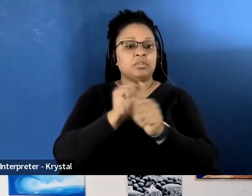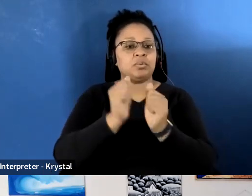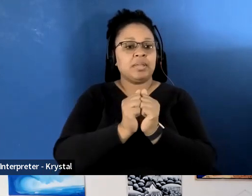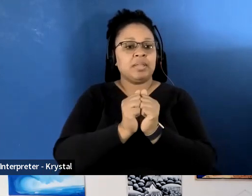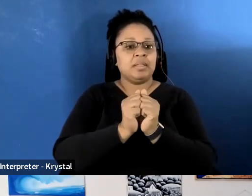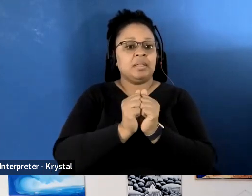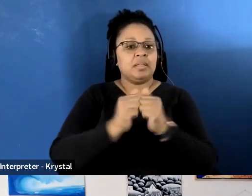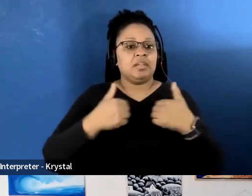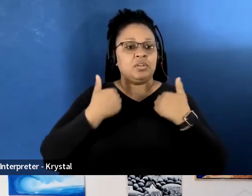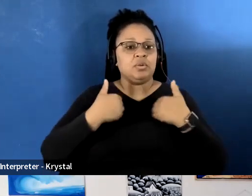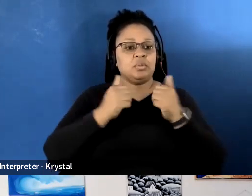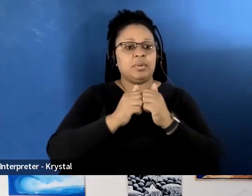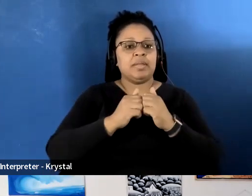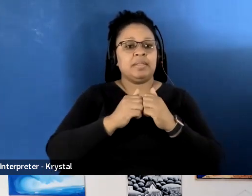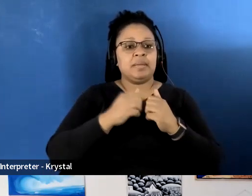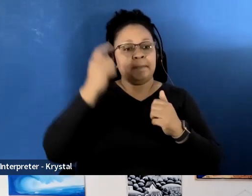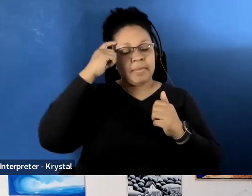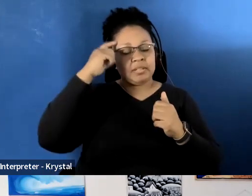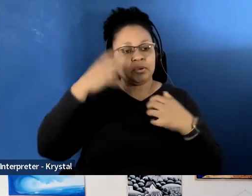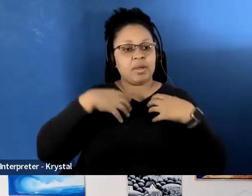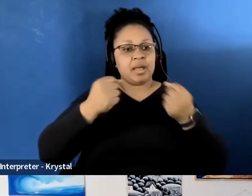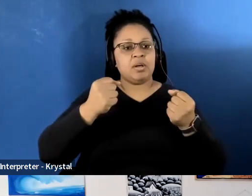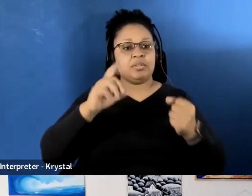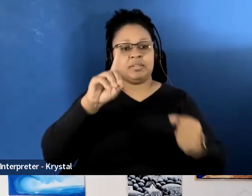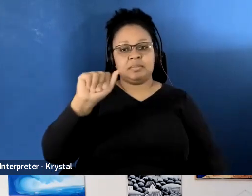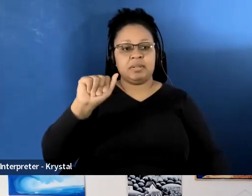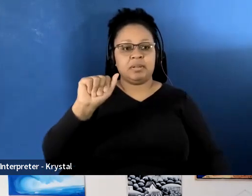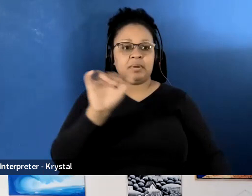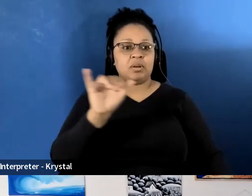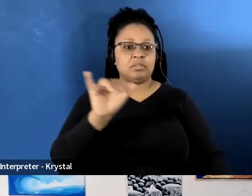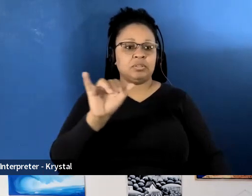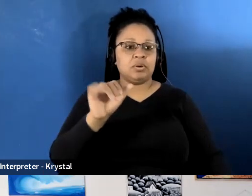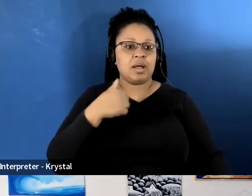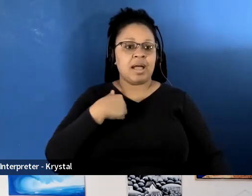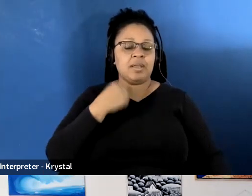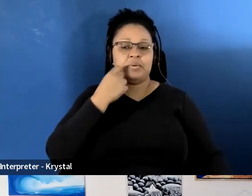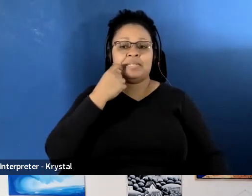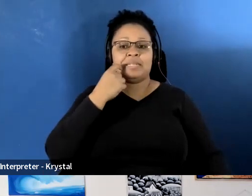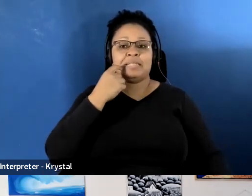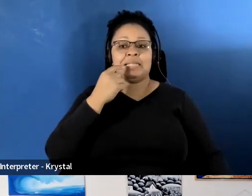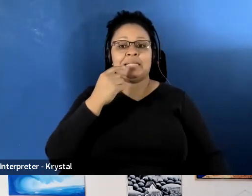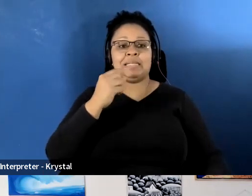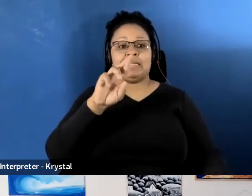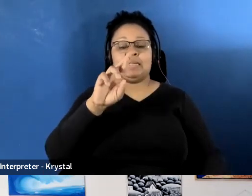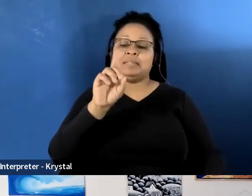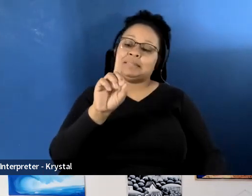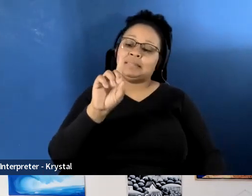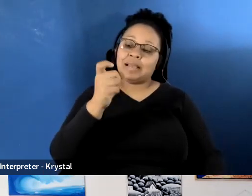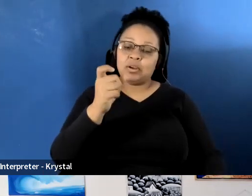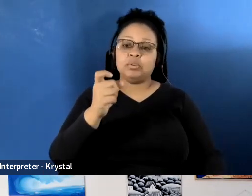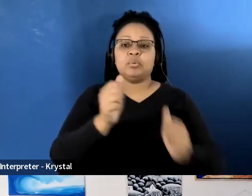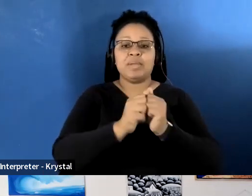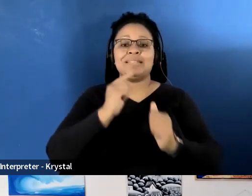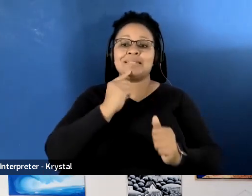youth with mental health disabilities, and then I myself was just diagnosed with severe